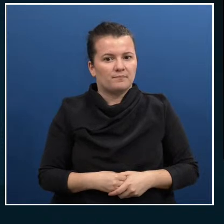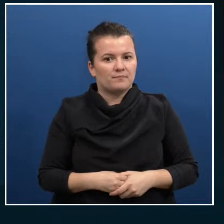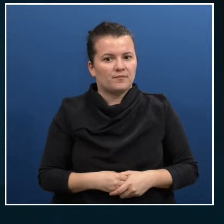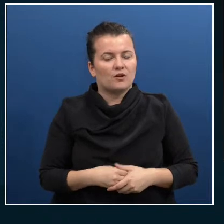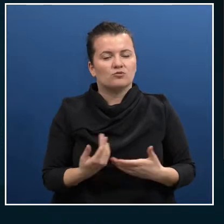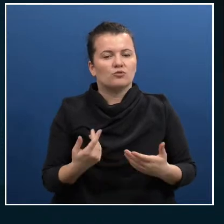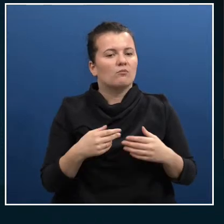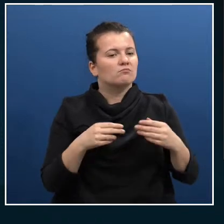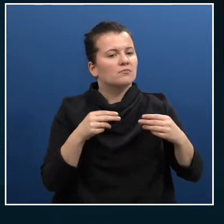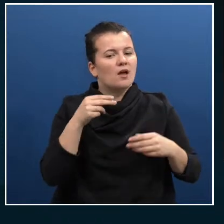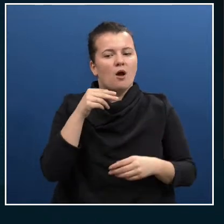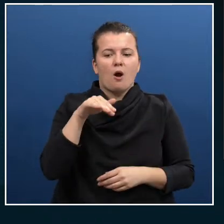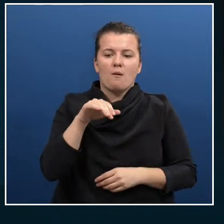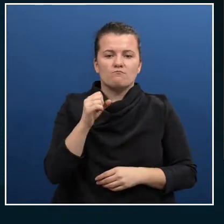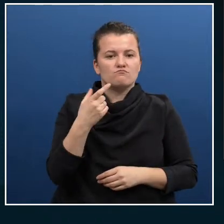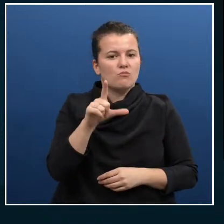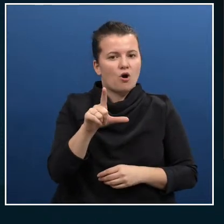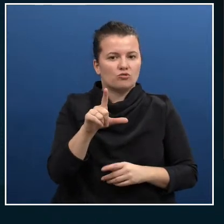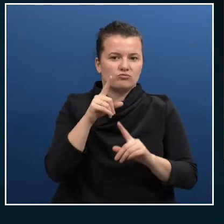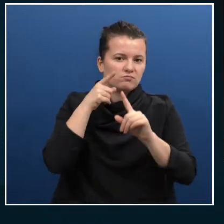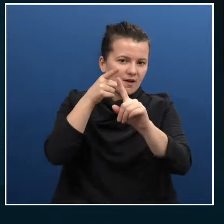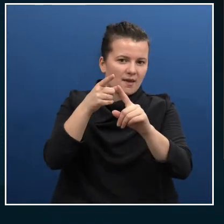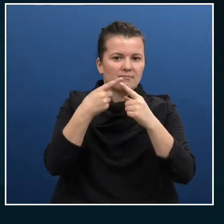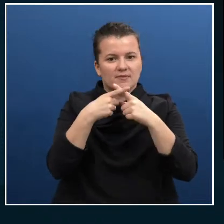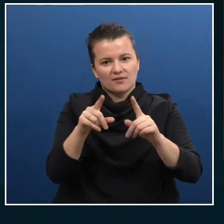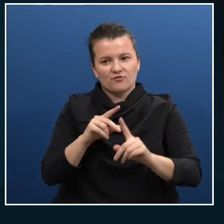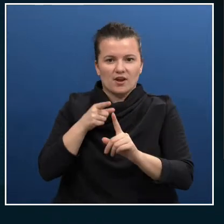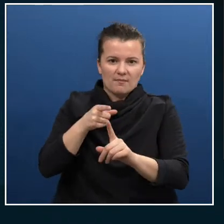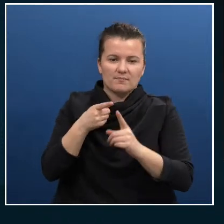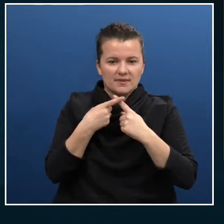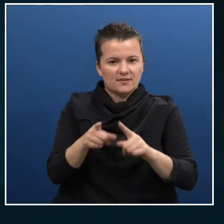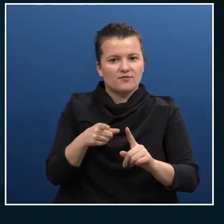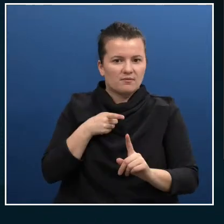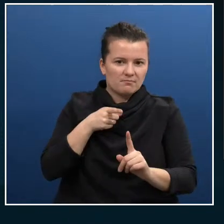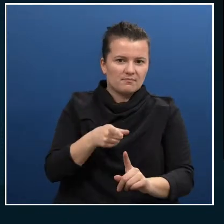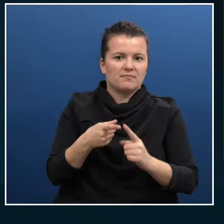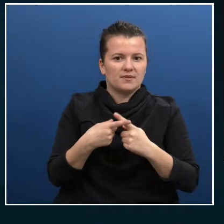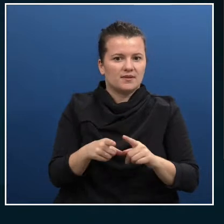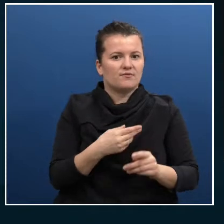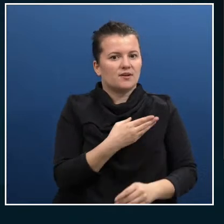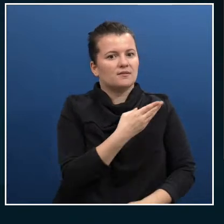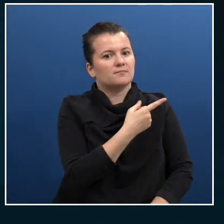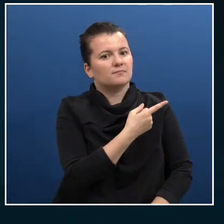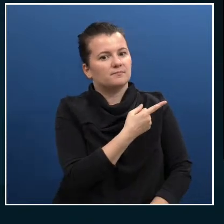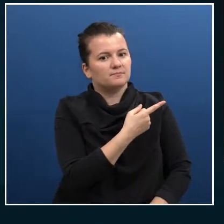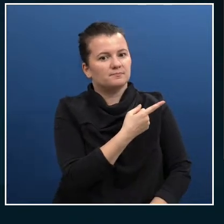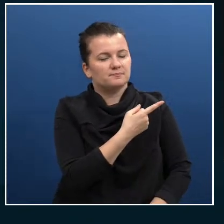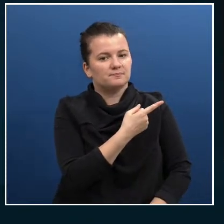purposes. So I have my monitoring, my Azure Image Builder here, my file services, my key vault, etc.